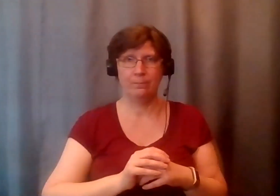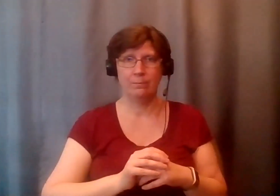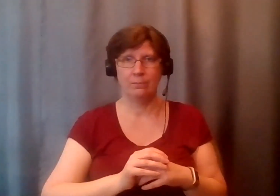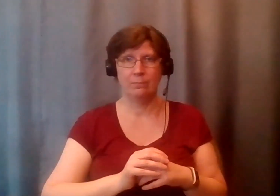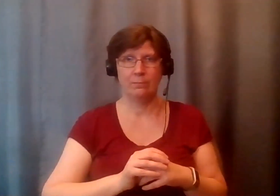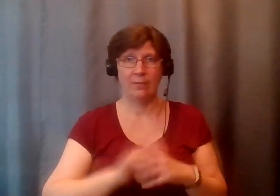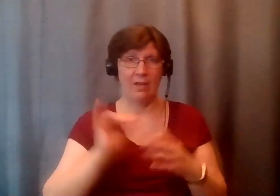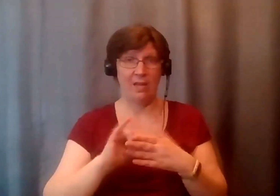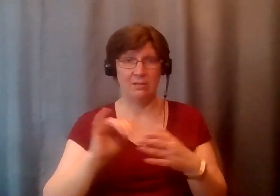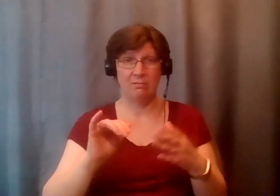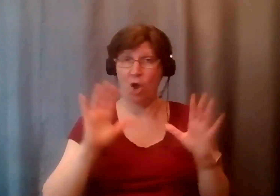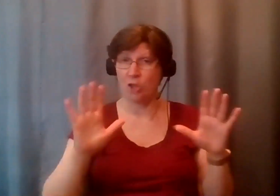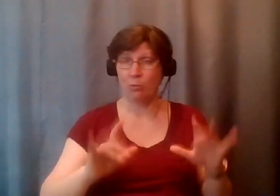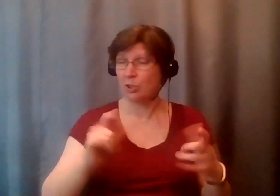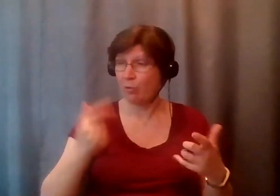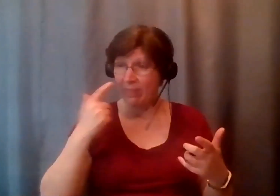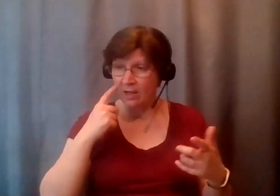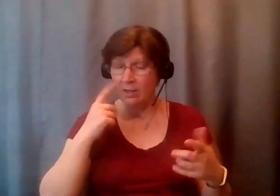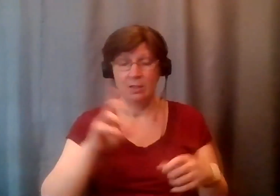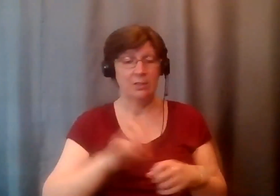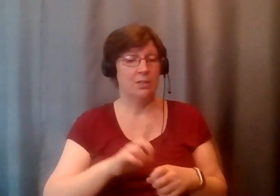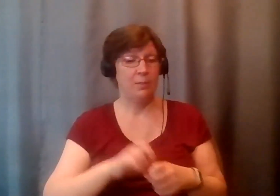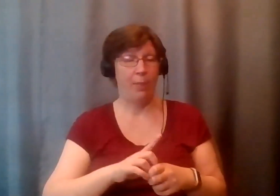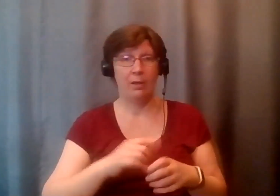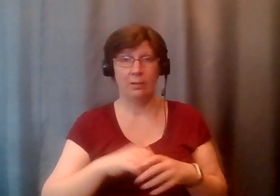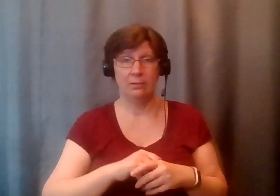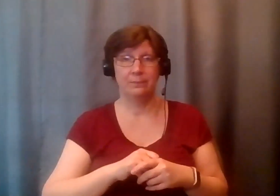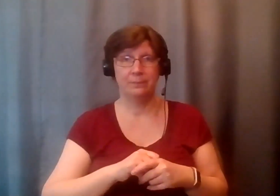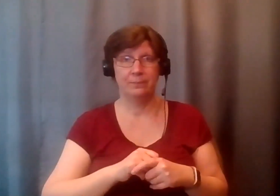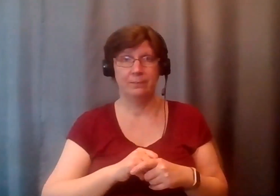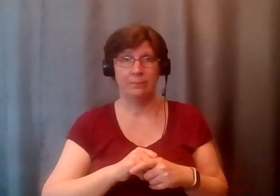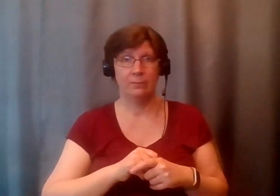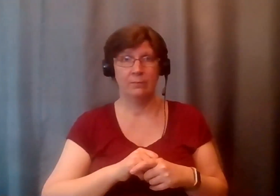That's awesome. What do you think? About the disability